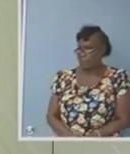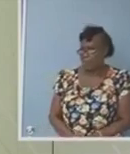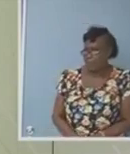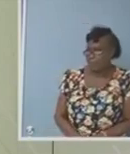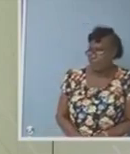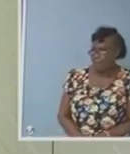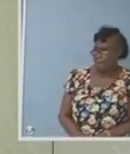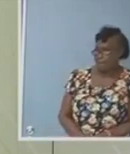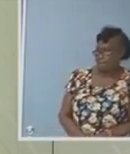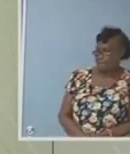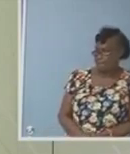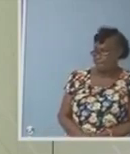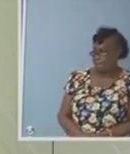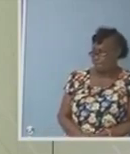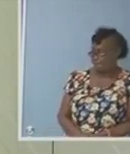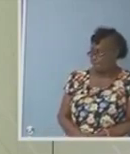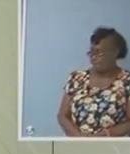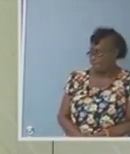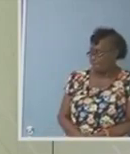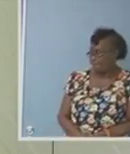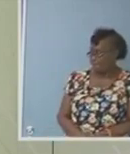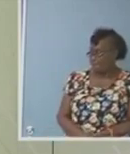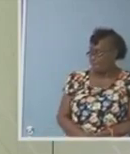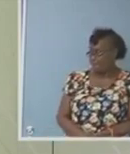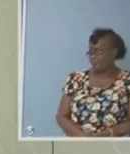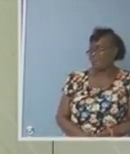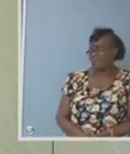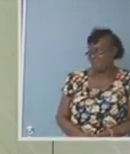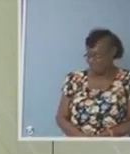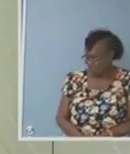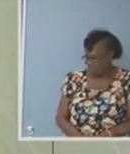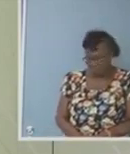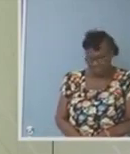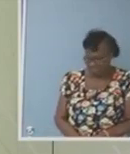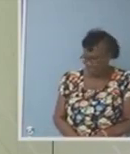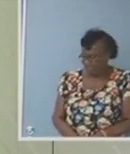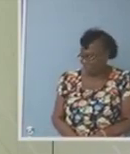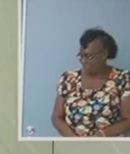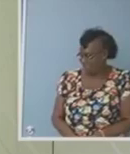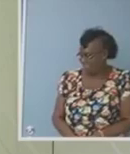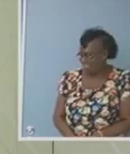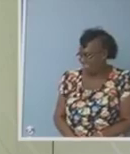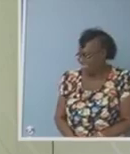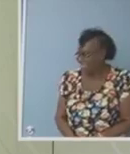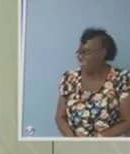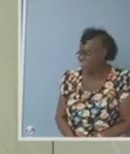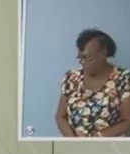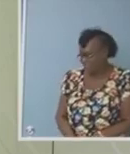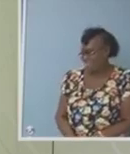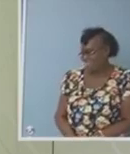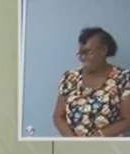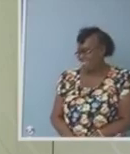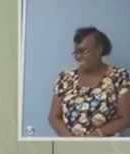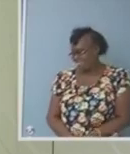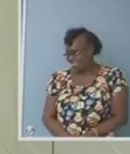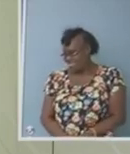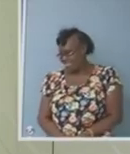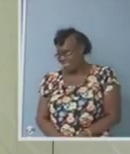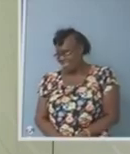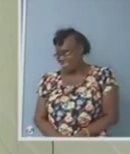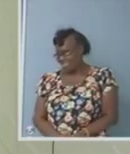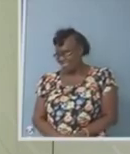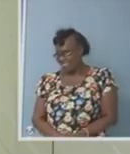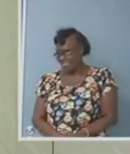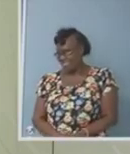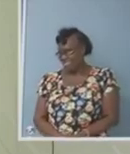that there is broad-based representation by the Tobago House of Assembly, and that Tobago's views